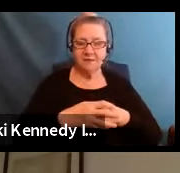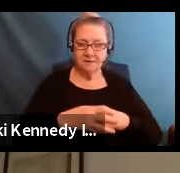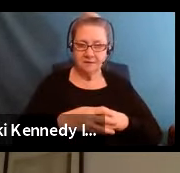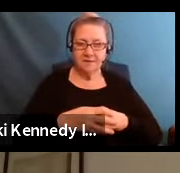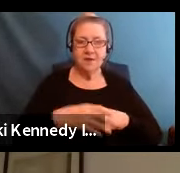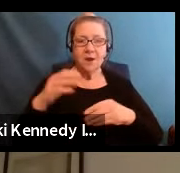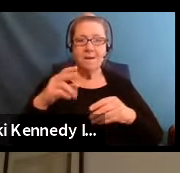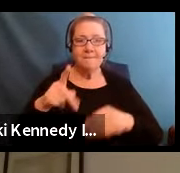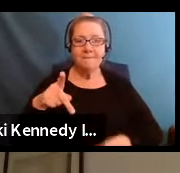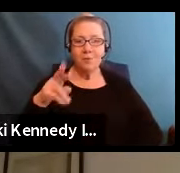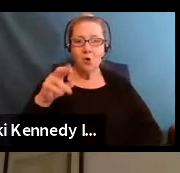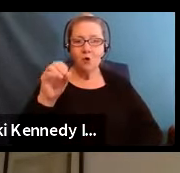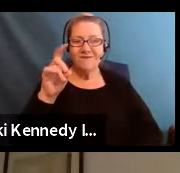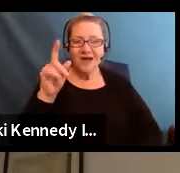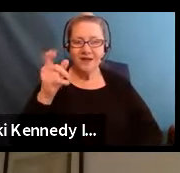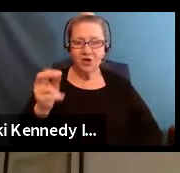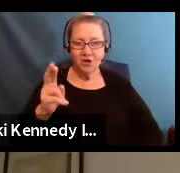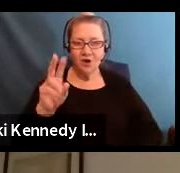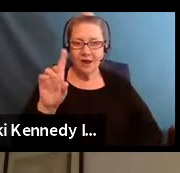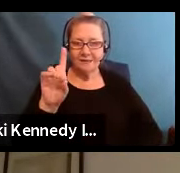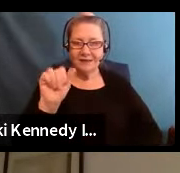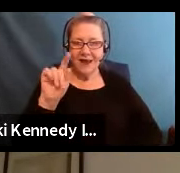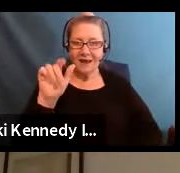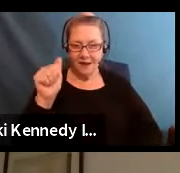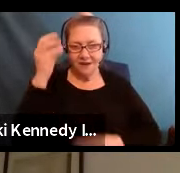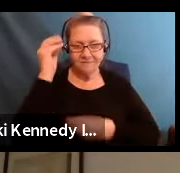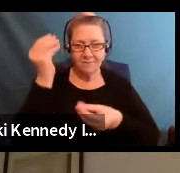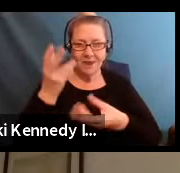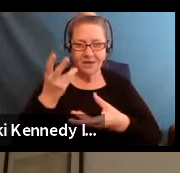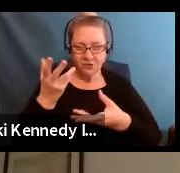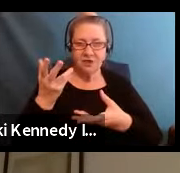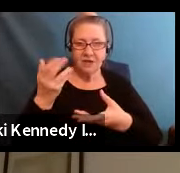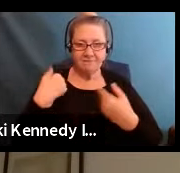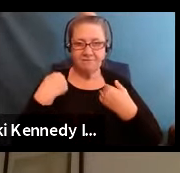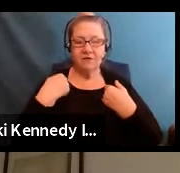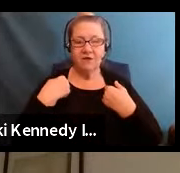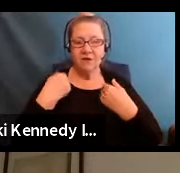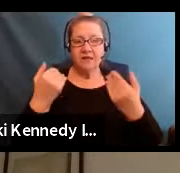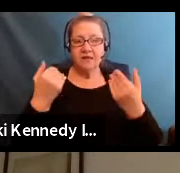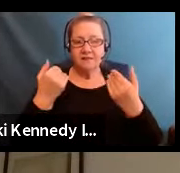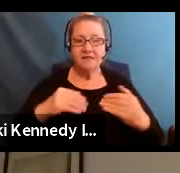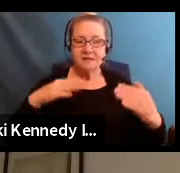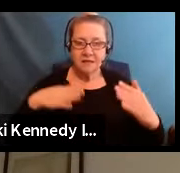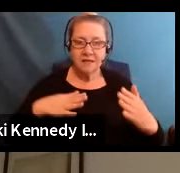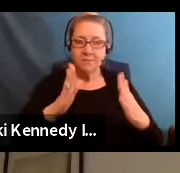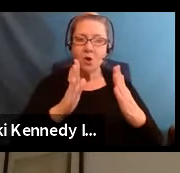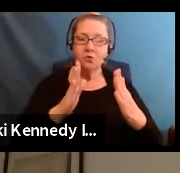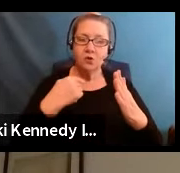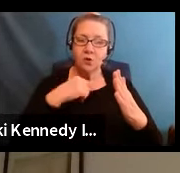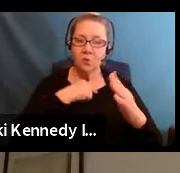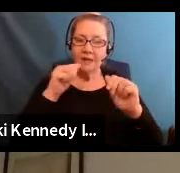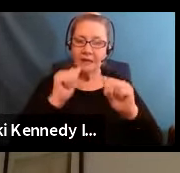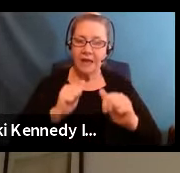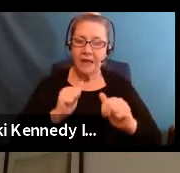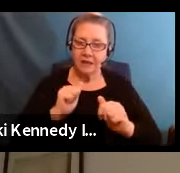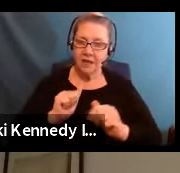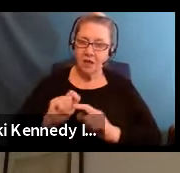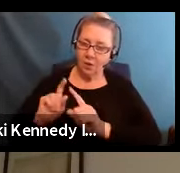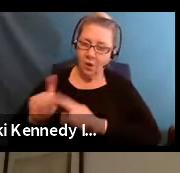data. Just from a practical perspective, this is an approach that we can get out there